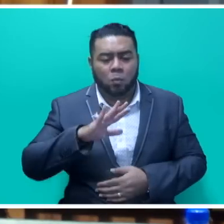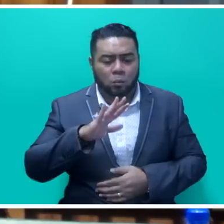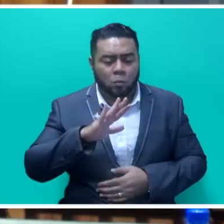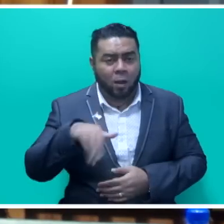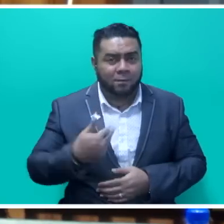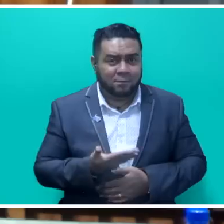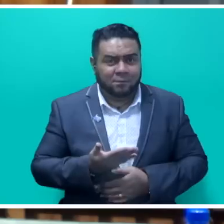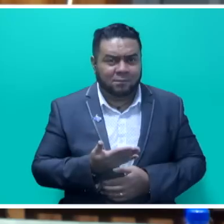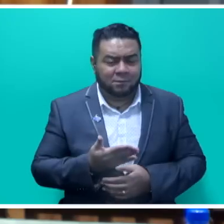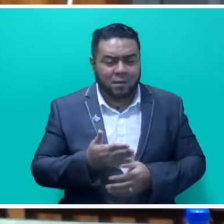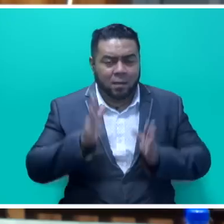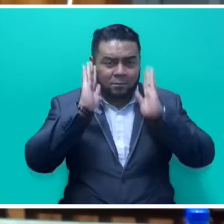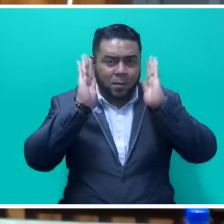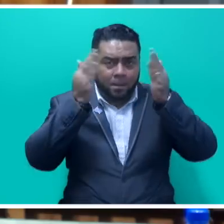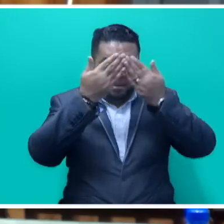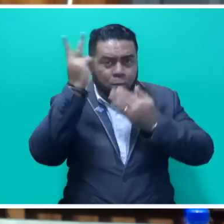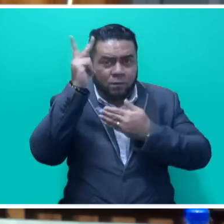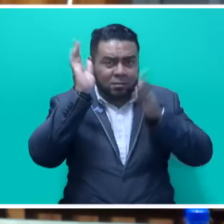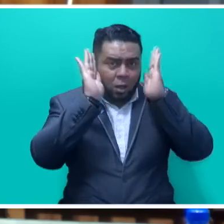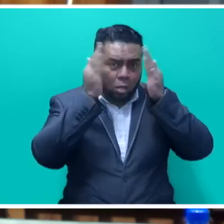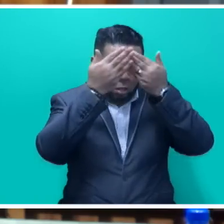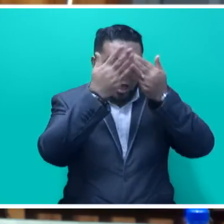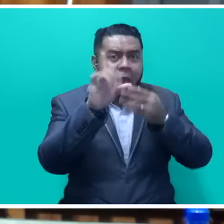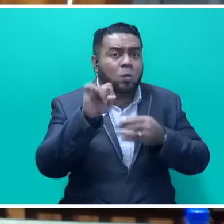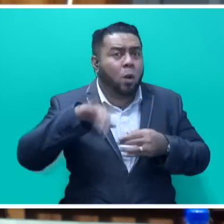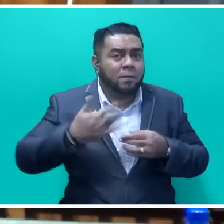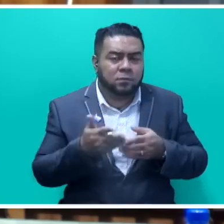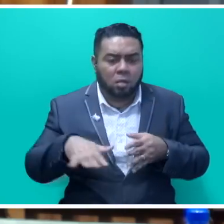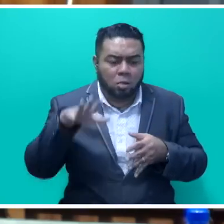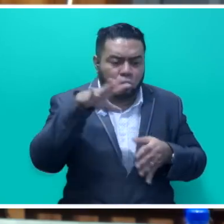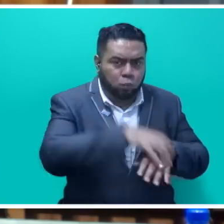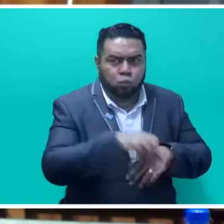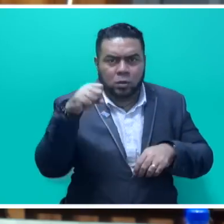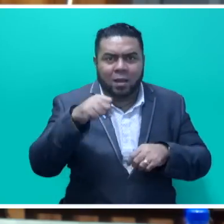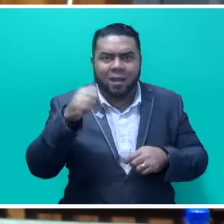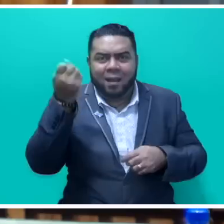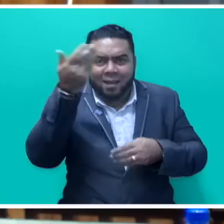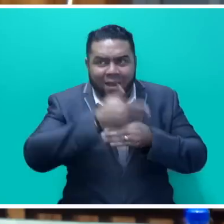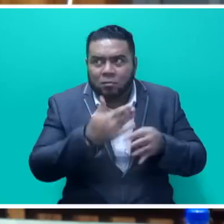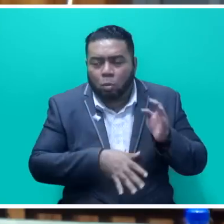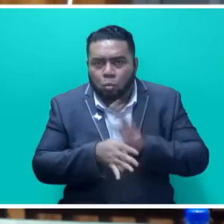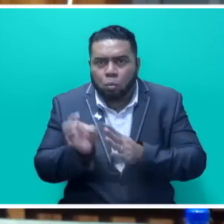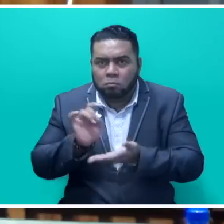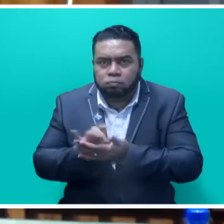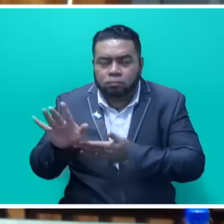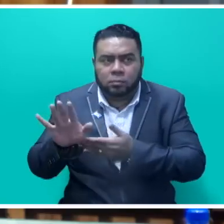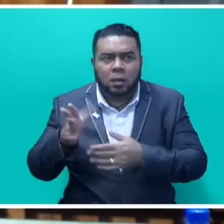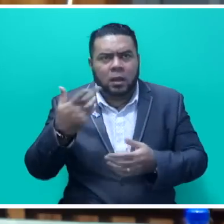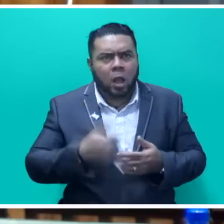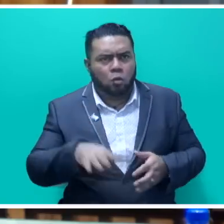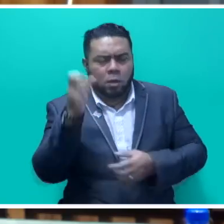midnight, deported from Fiji by the very same government that now preaches, and I hear